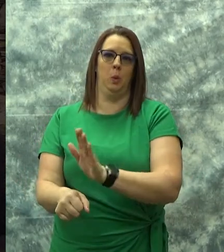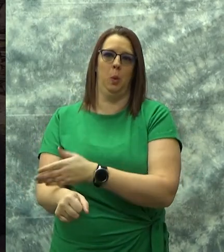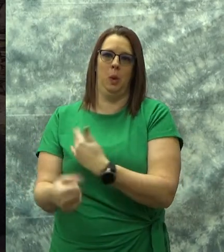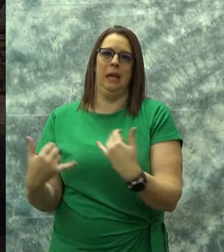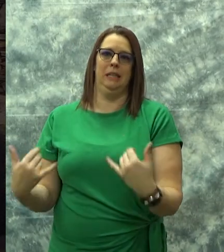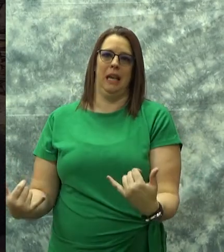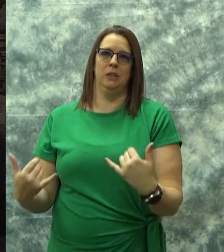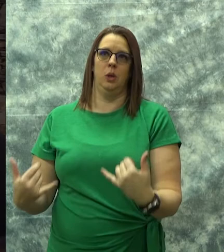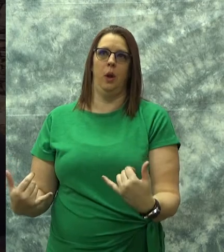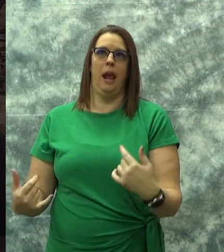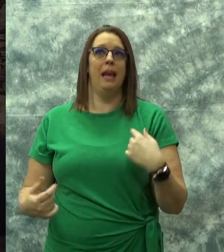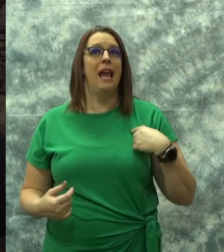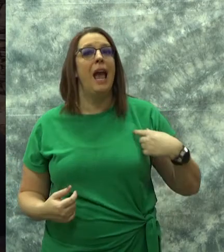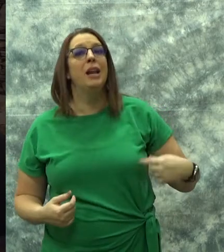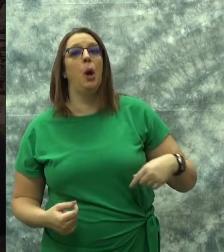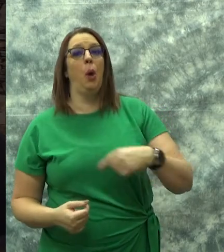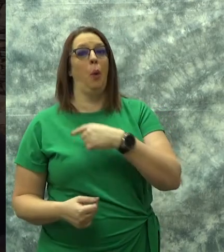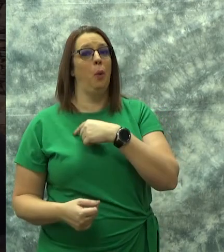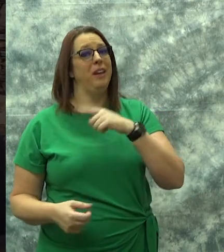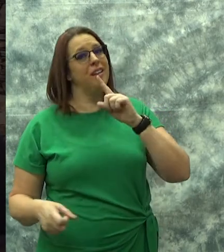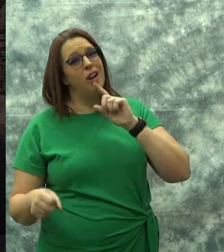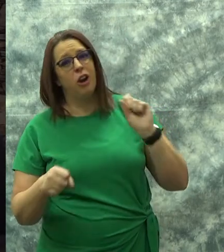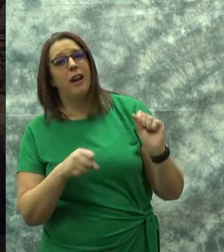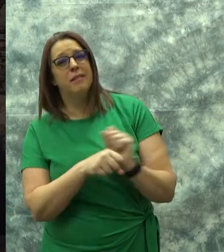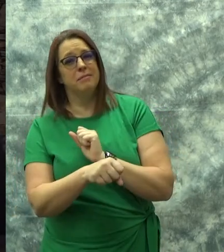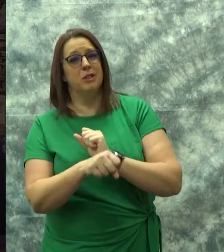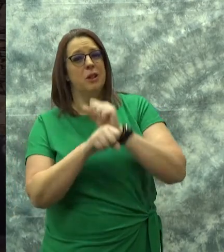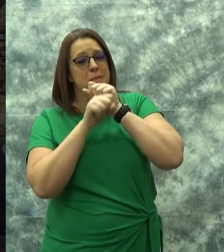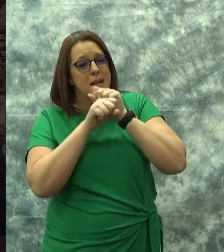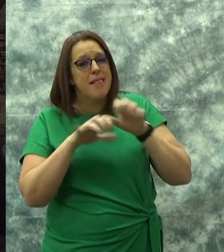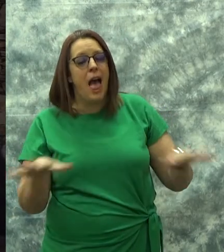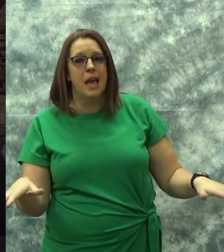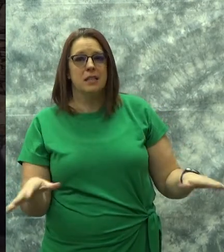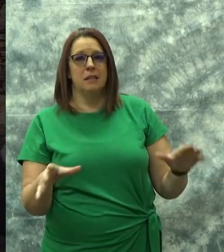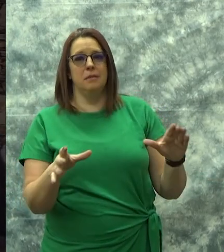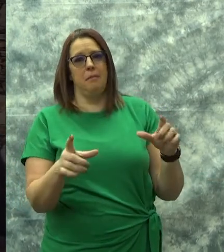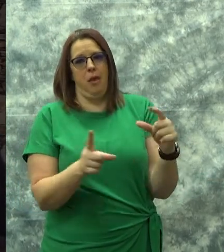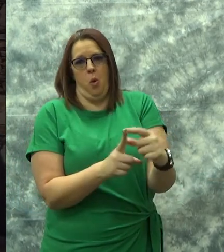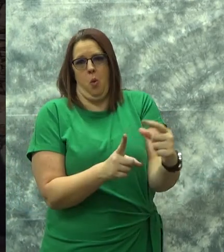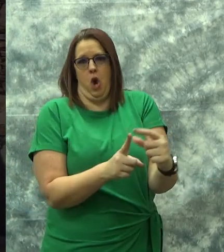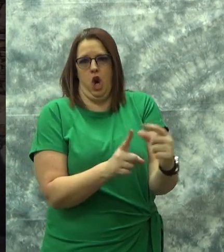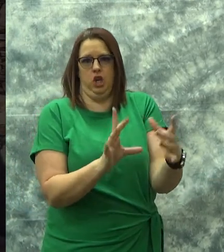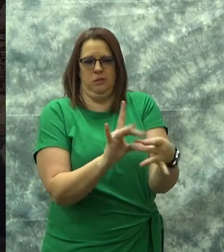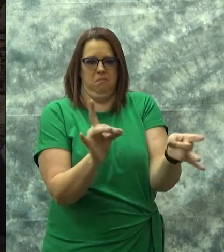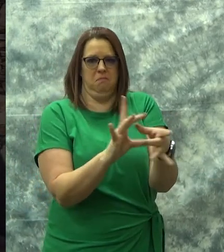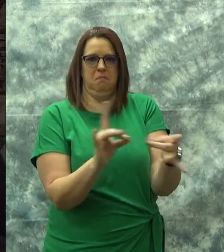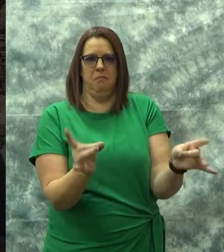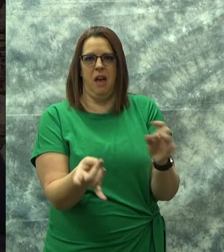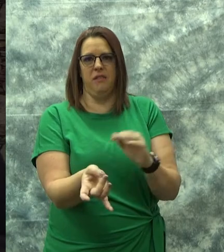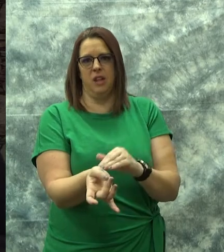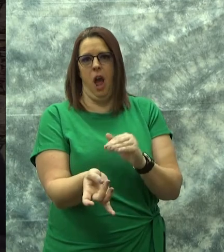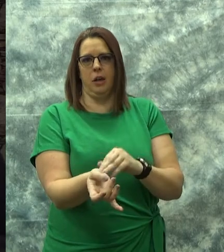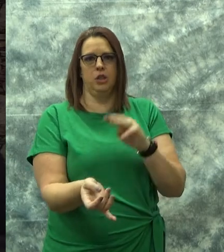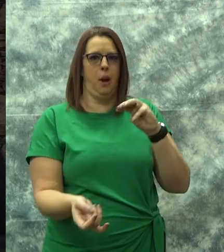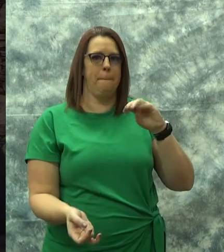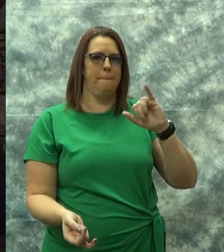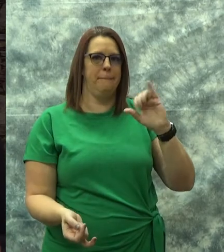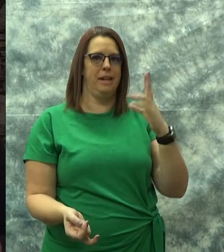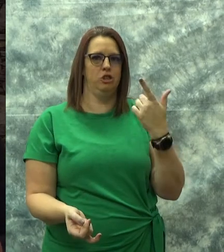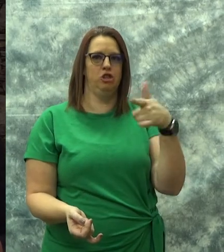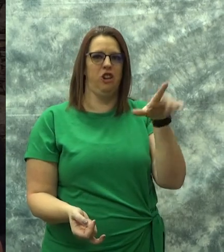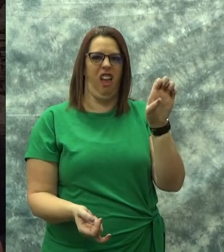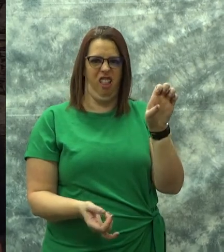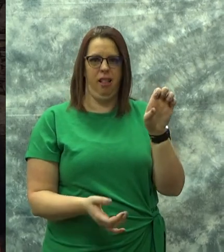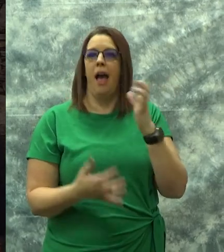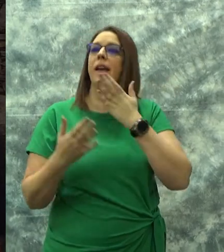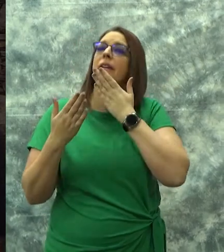today. And we are absolutely blessed also by the words of Reverend Dr. Michelle.